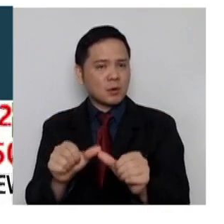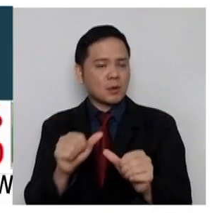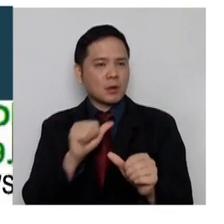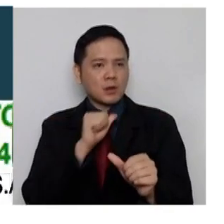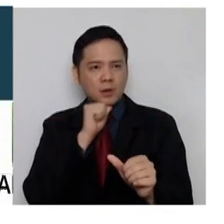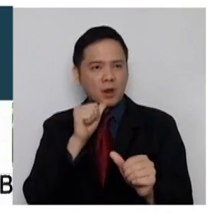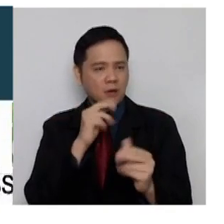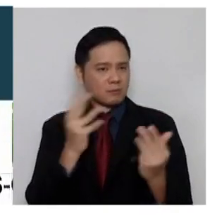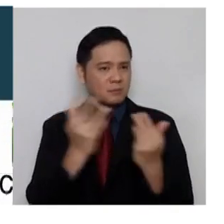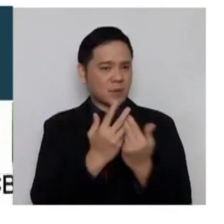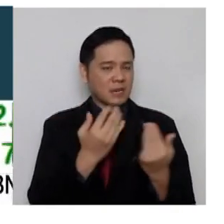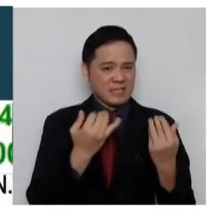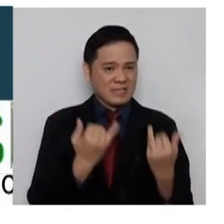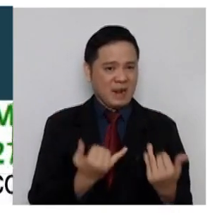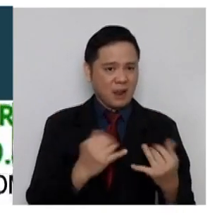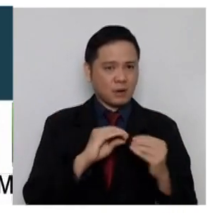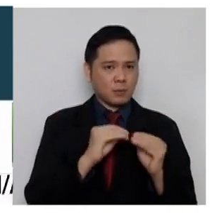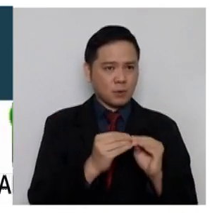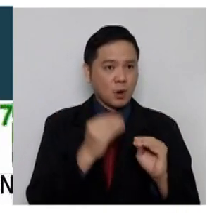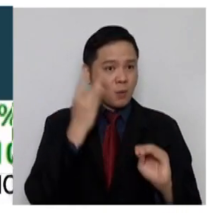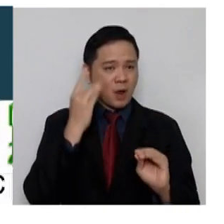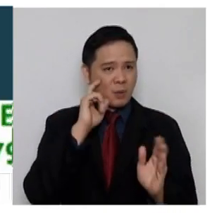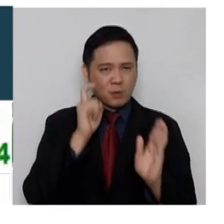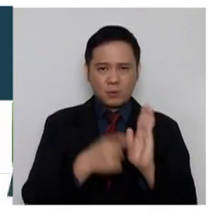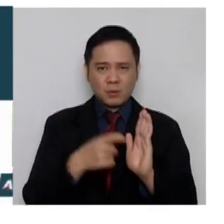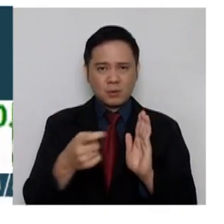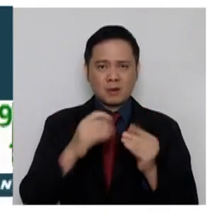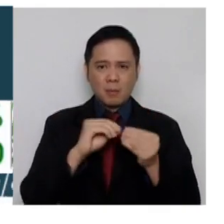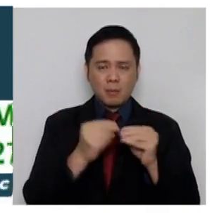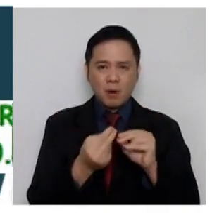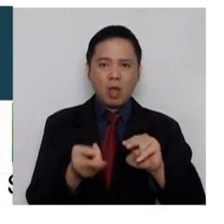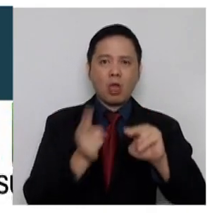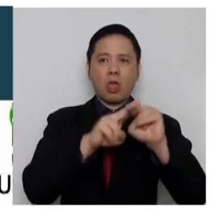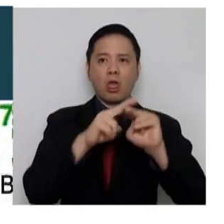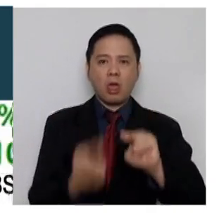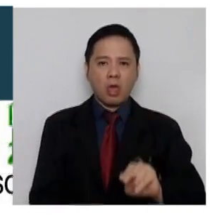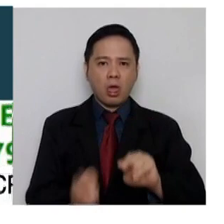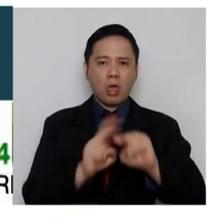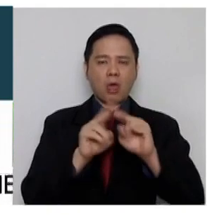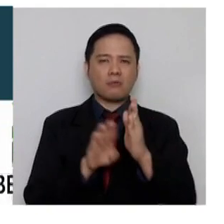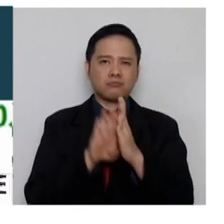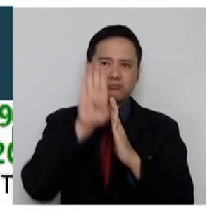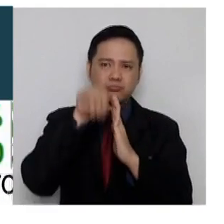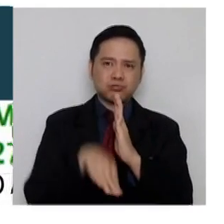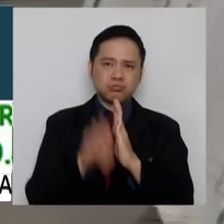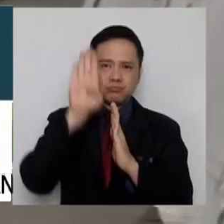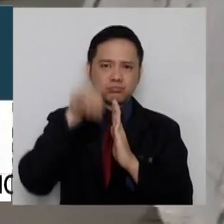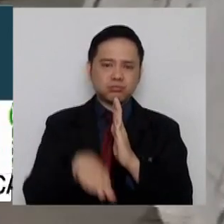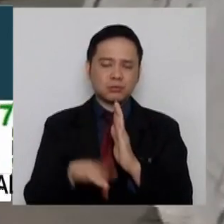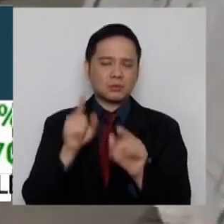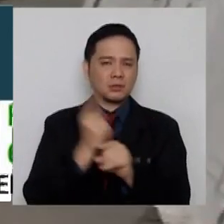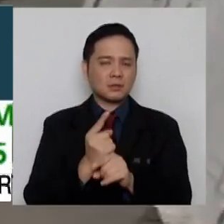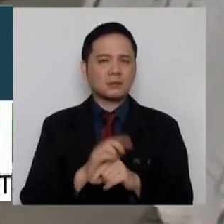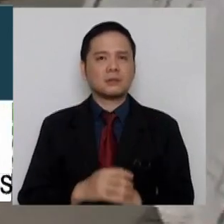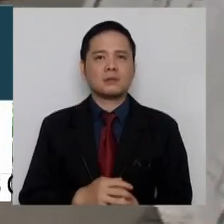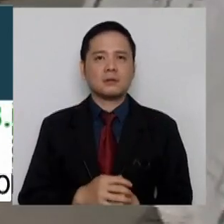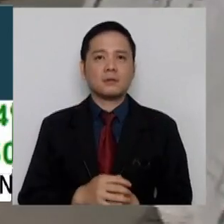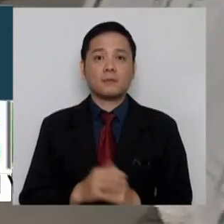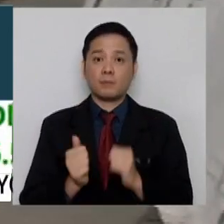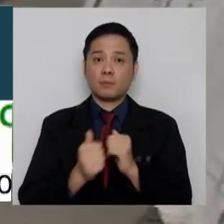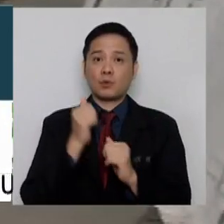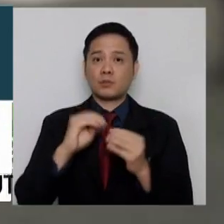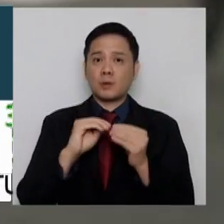numbers because you know how the numbers fluctuate at any given day. Go ahead, Kat. Carmina, most of the numbers that the DOH